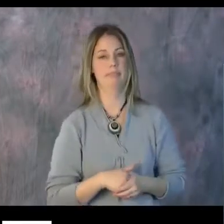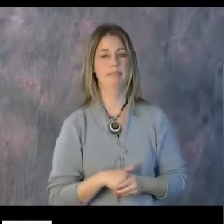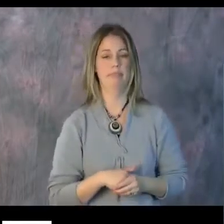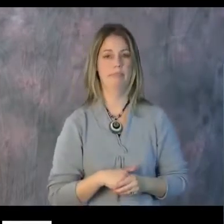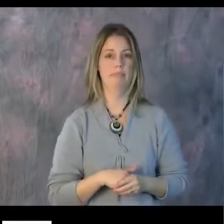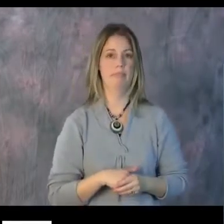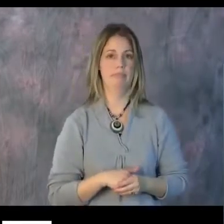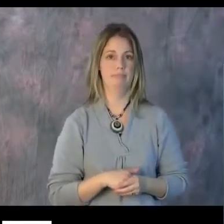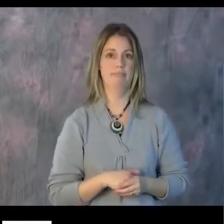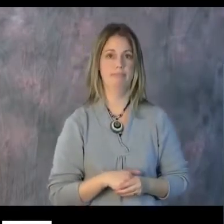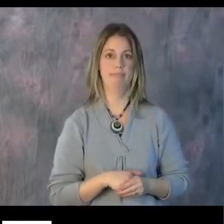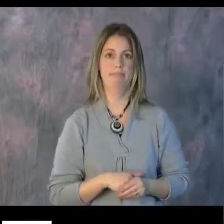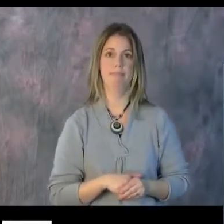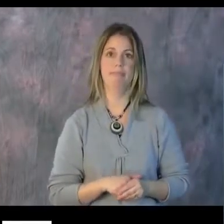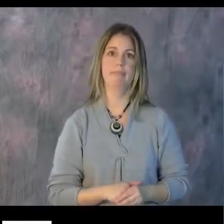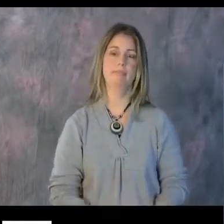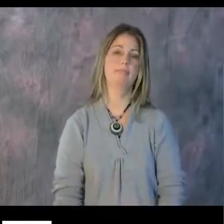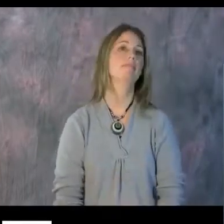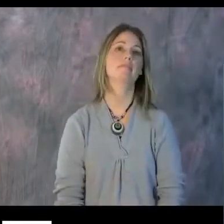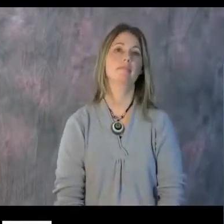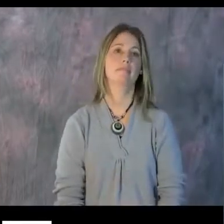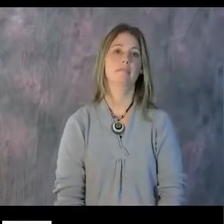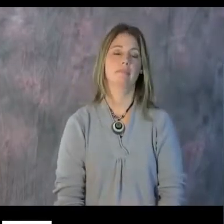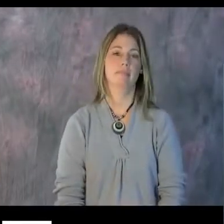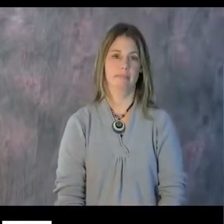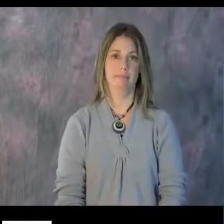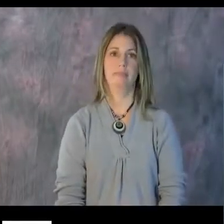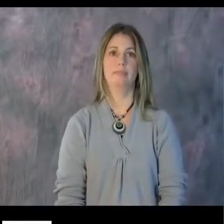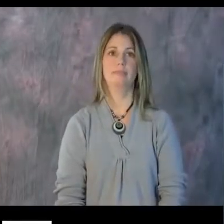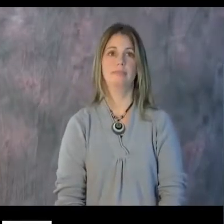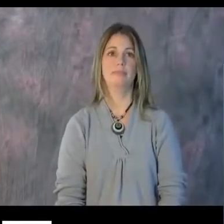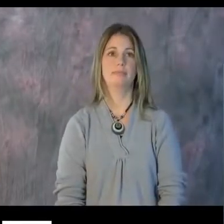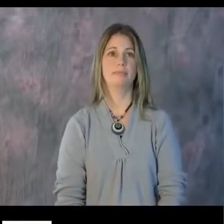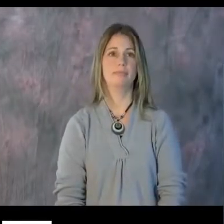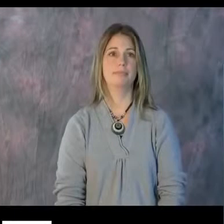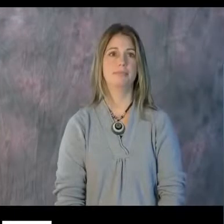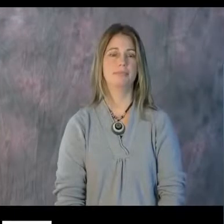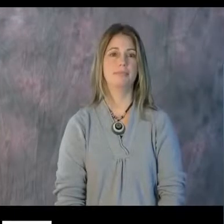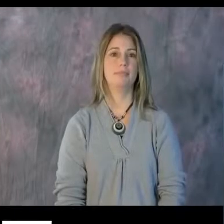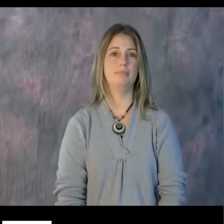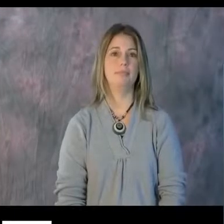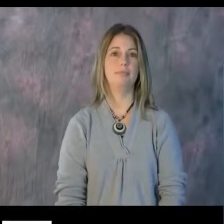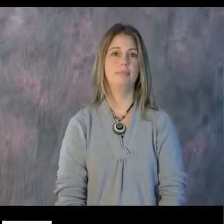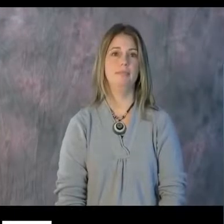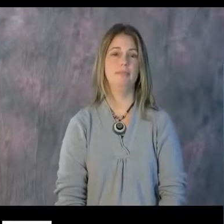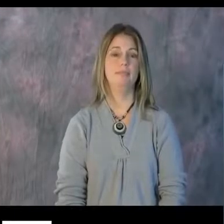And always focus on the positive behaviors that they do show, not the negative ones.